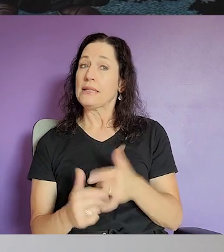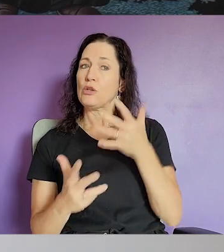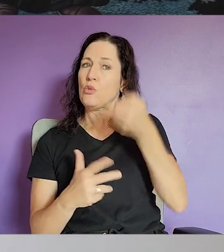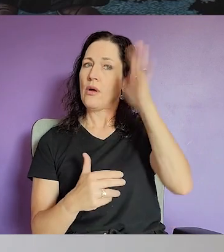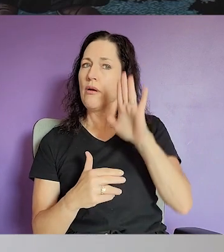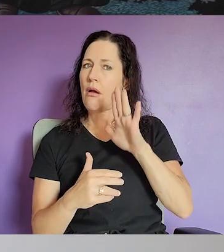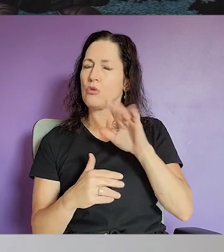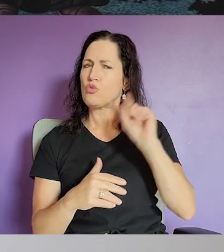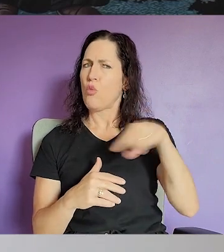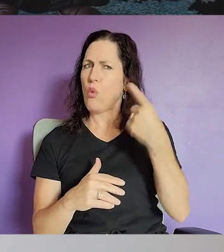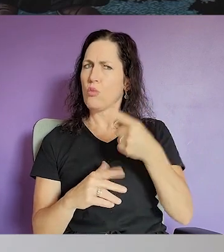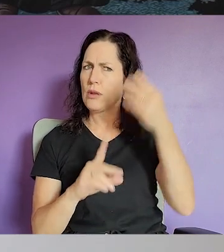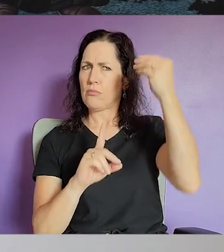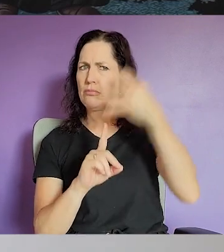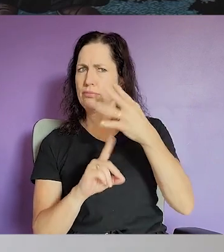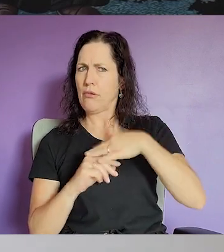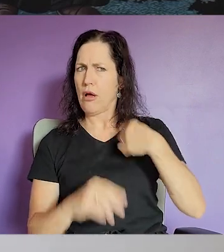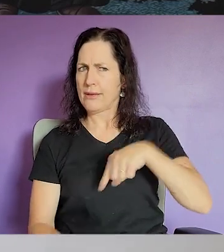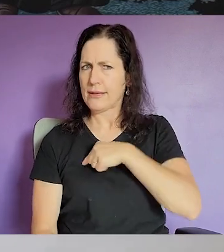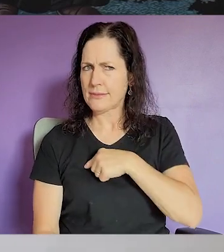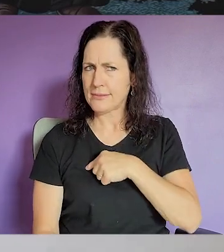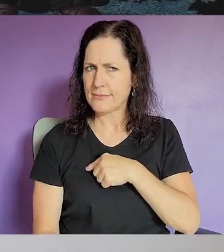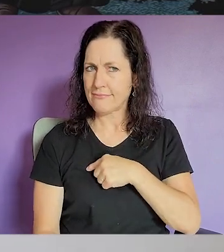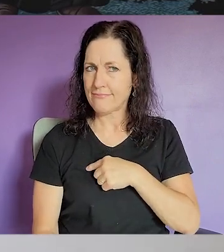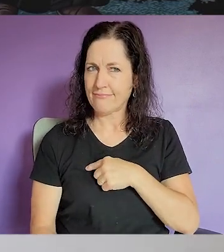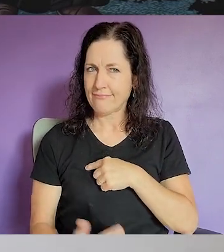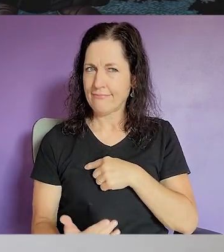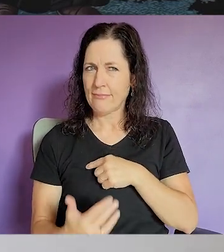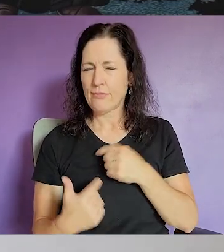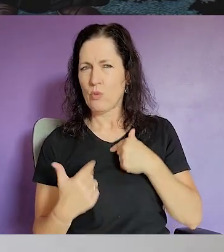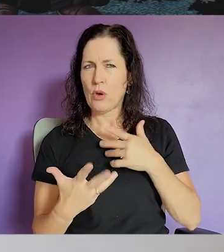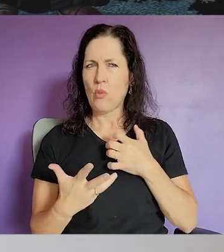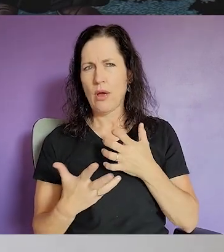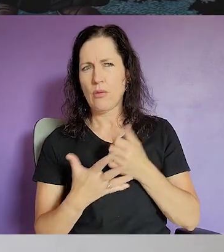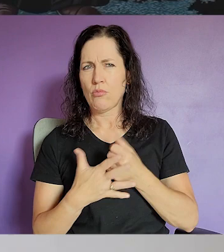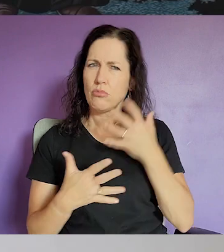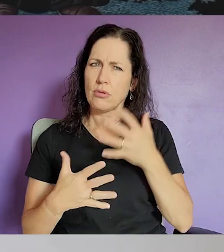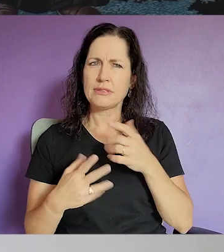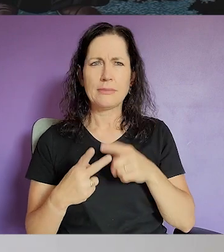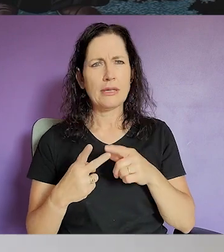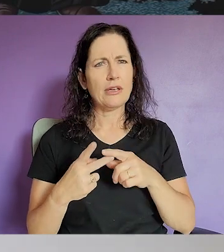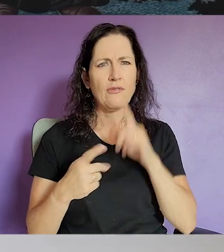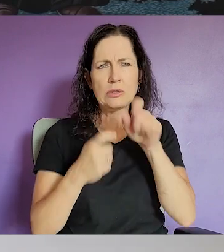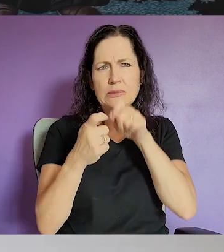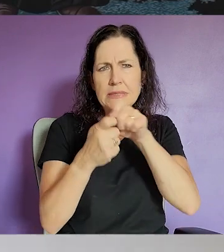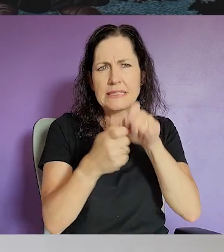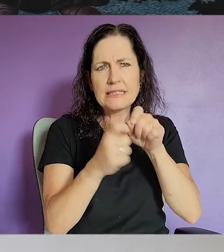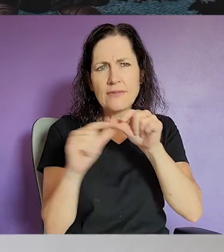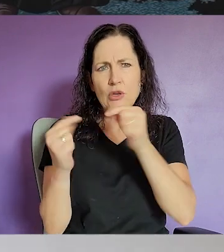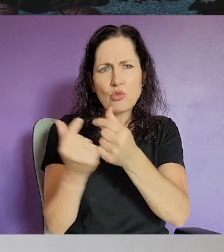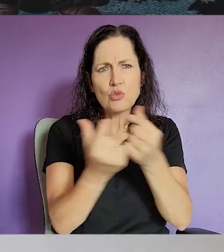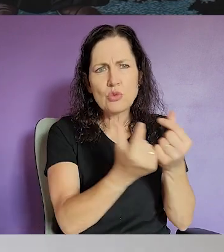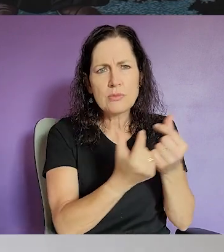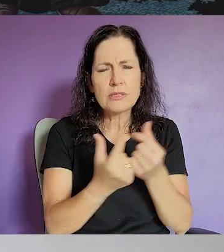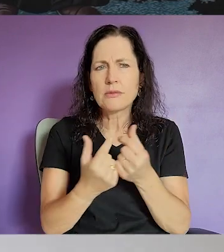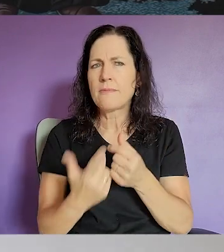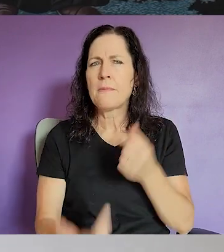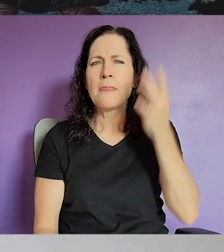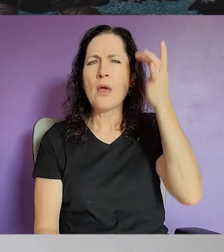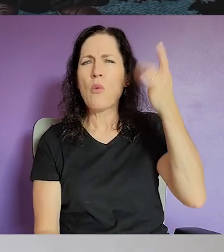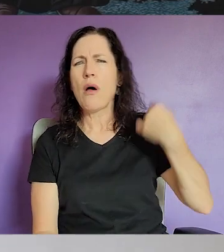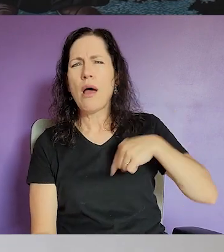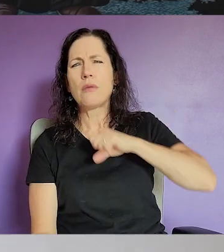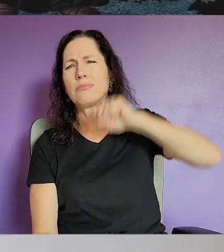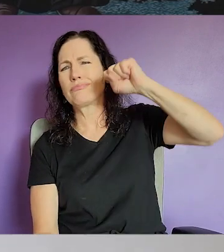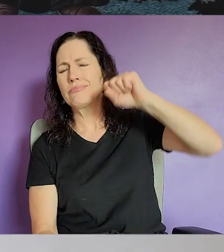light just to a specific group. We want prosperity for a specific group. Why do we not